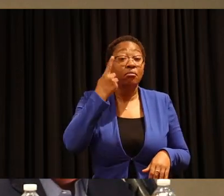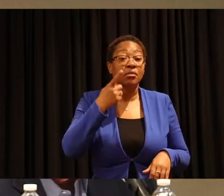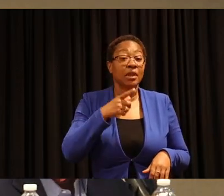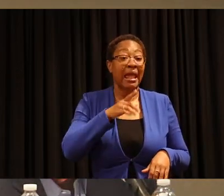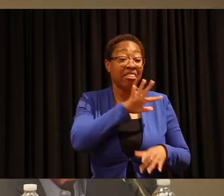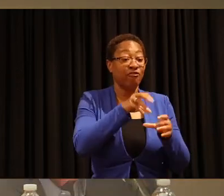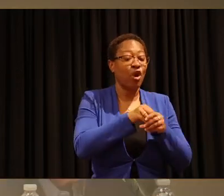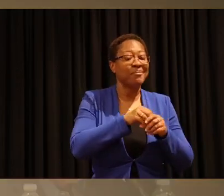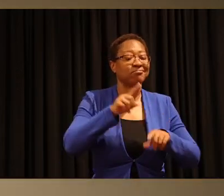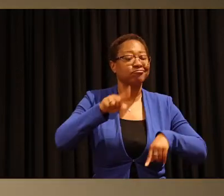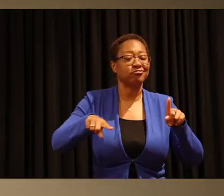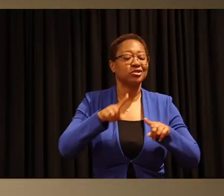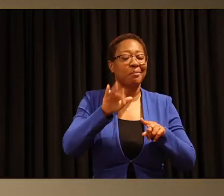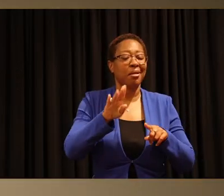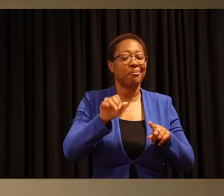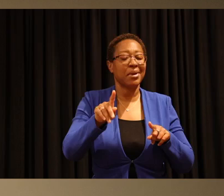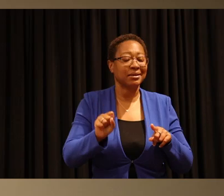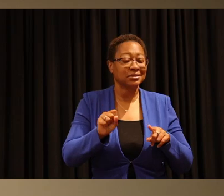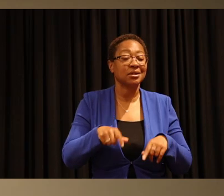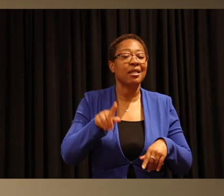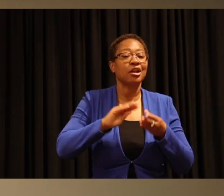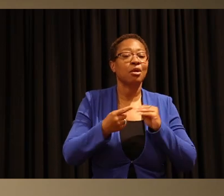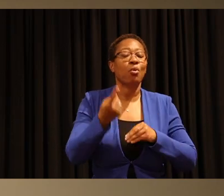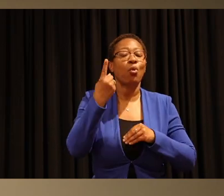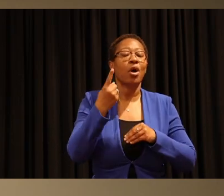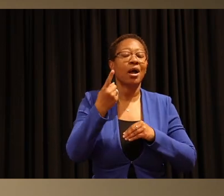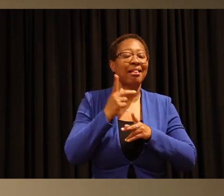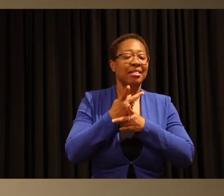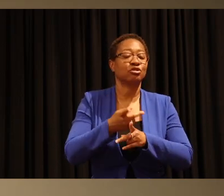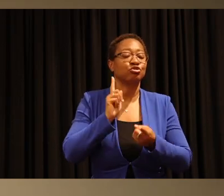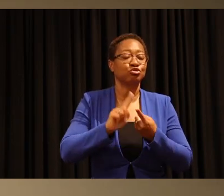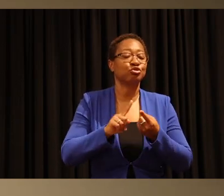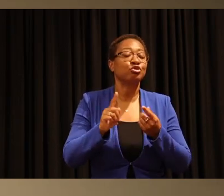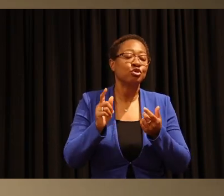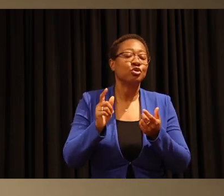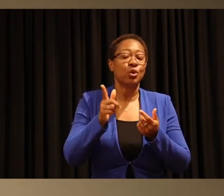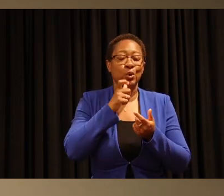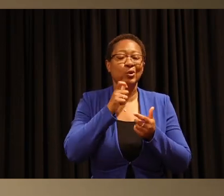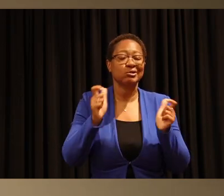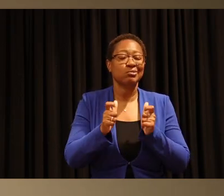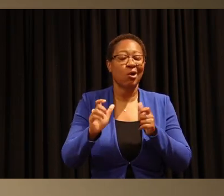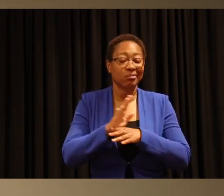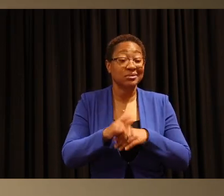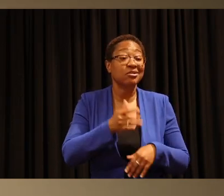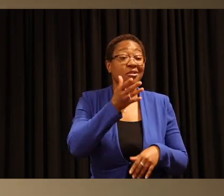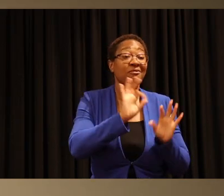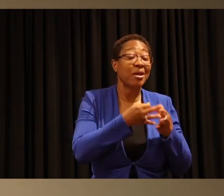bank. You know, banks are the number one lenders to small businesses. We're the number one lenders to family farms.